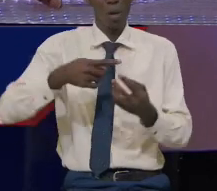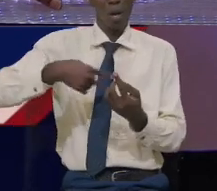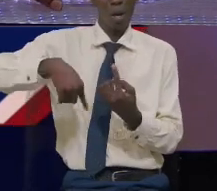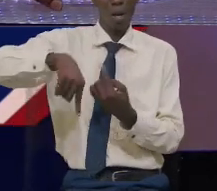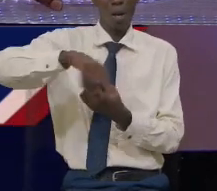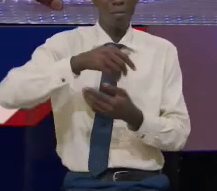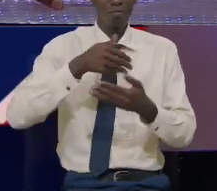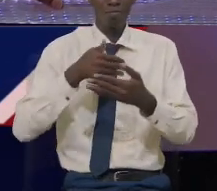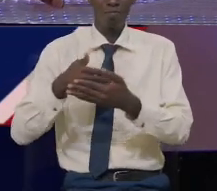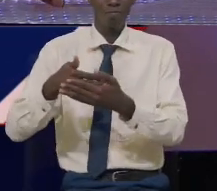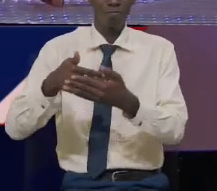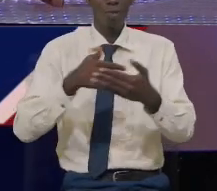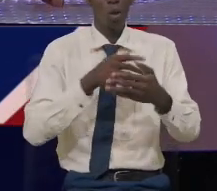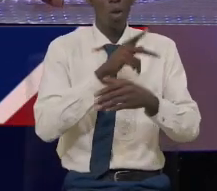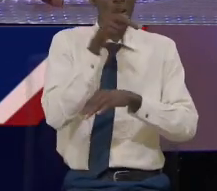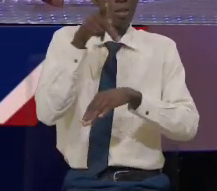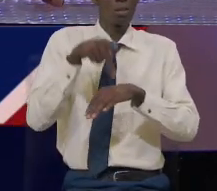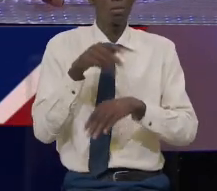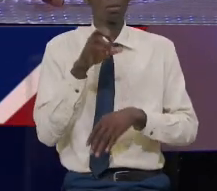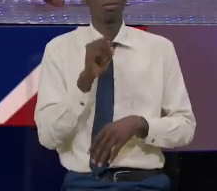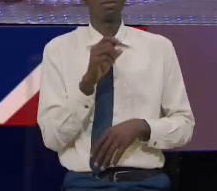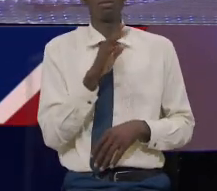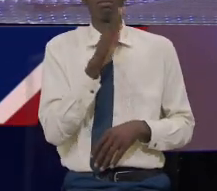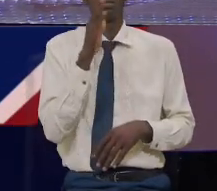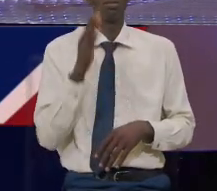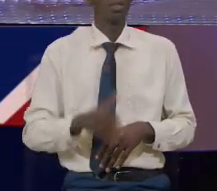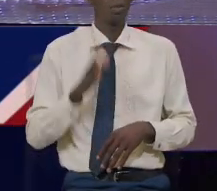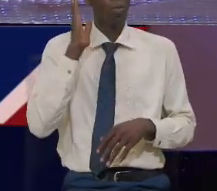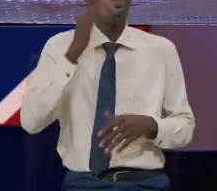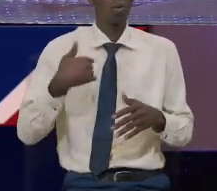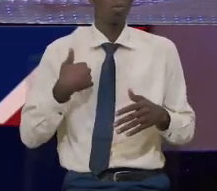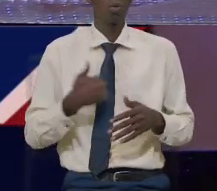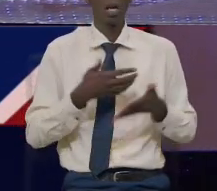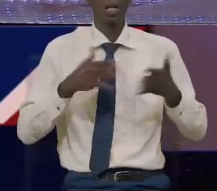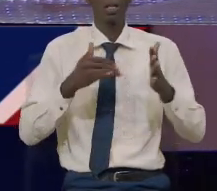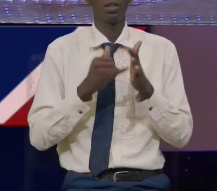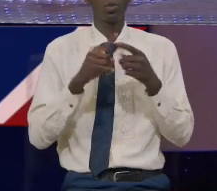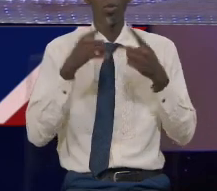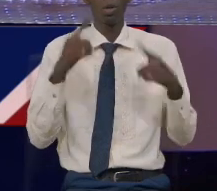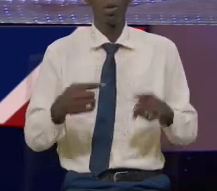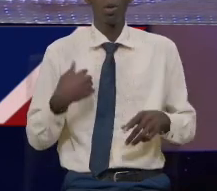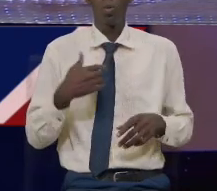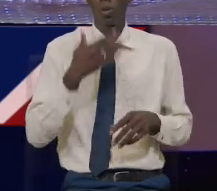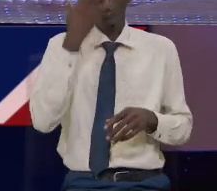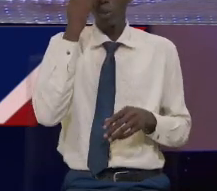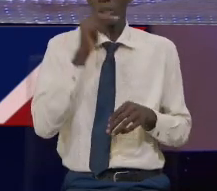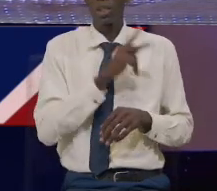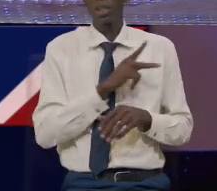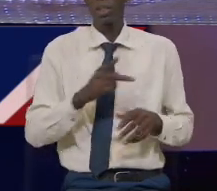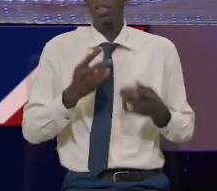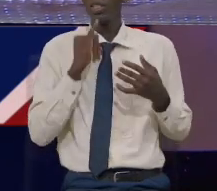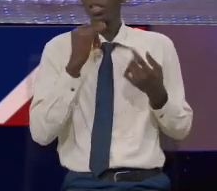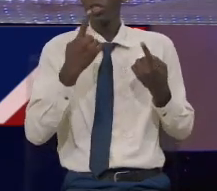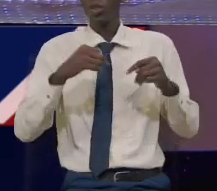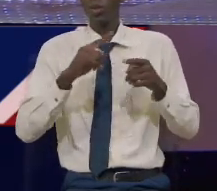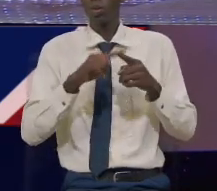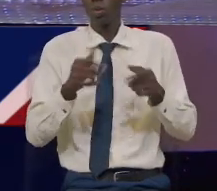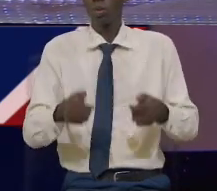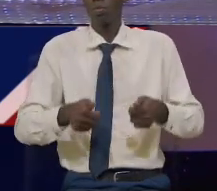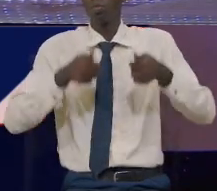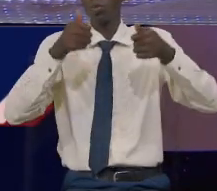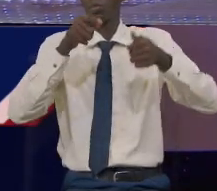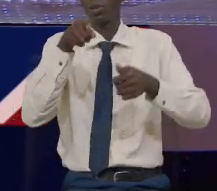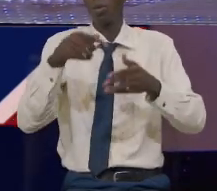all the principals, they said this will not happen. We know that the king is eyeing seen him. Now, what people